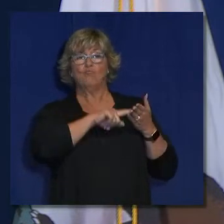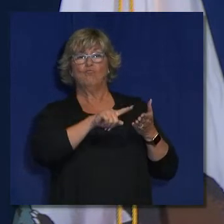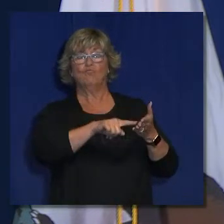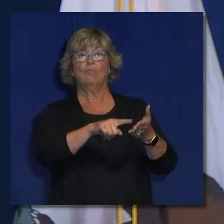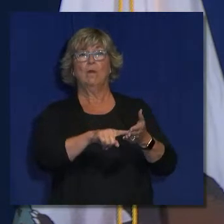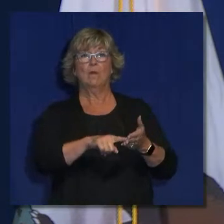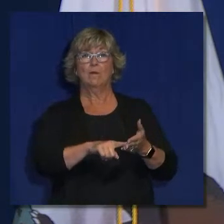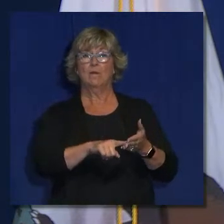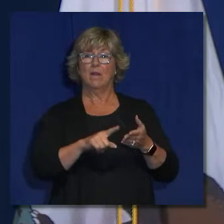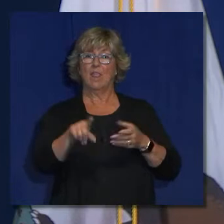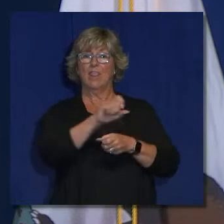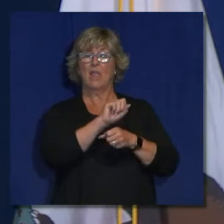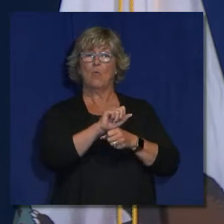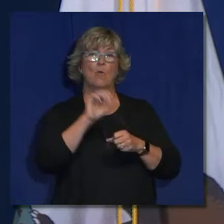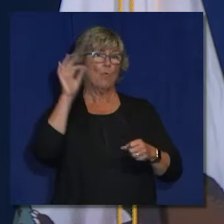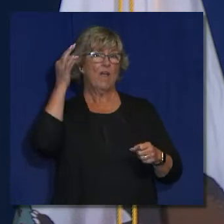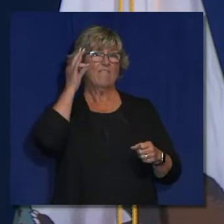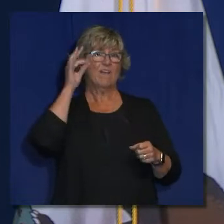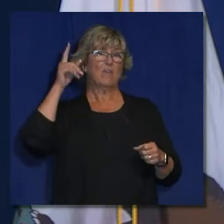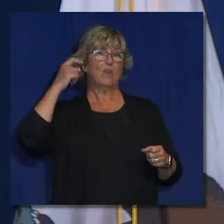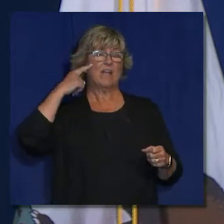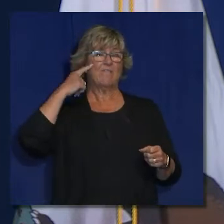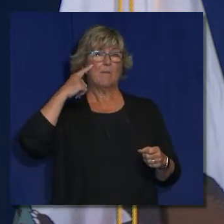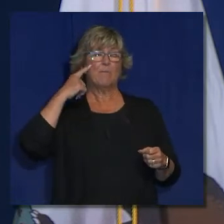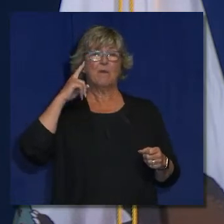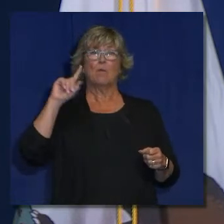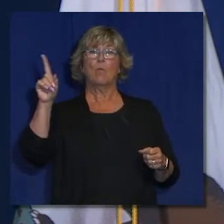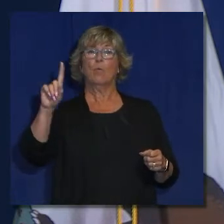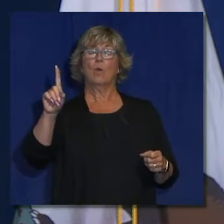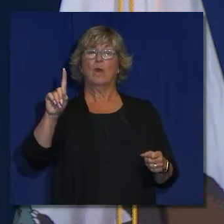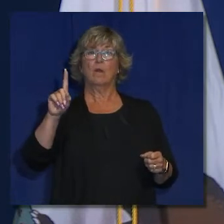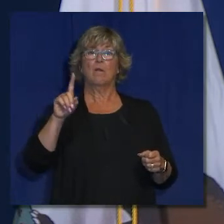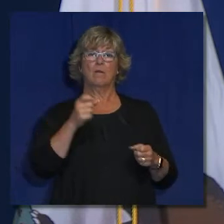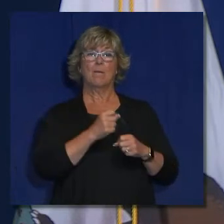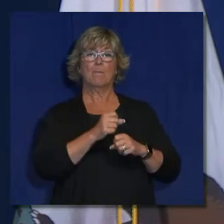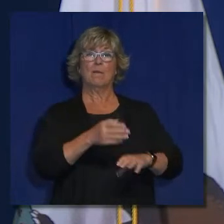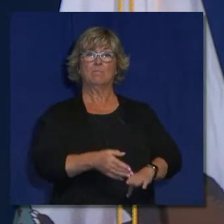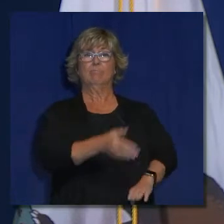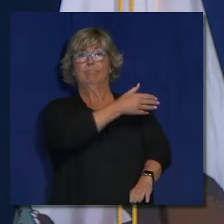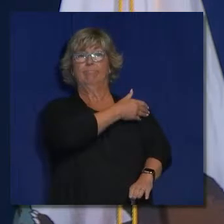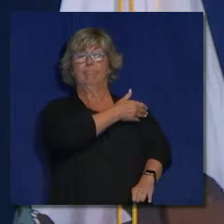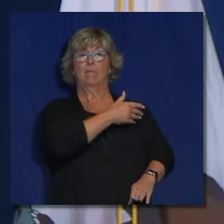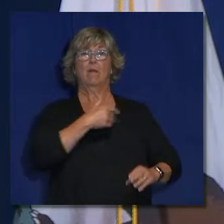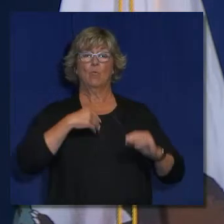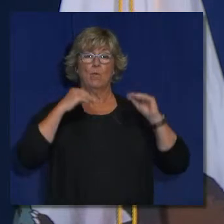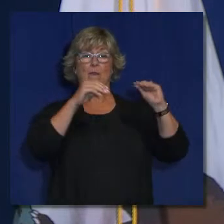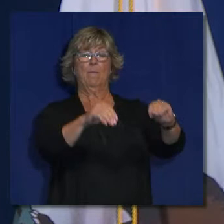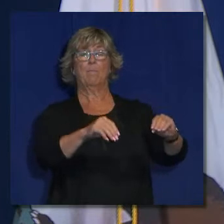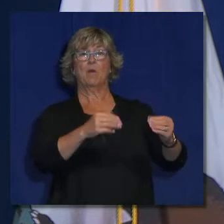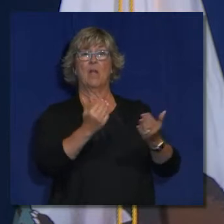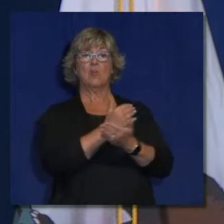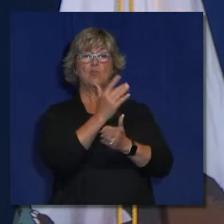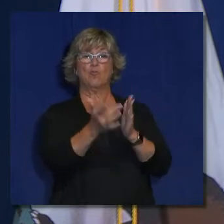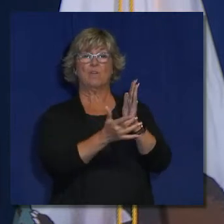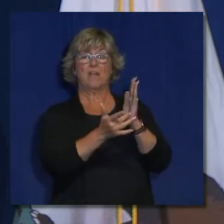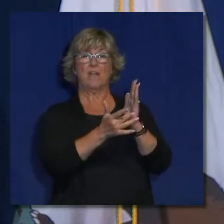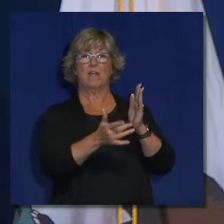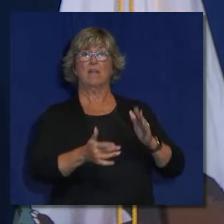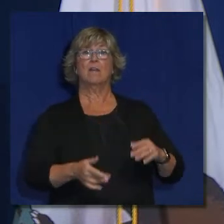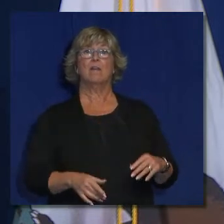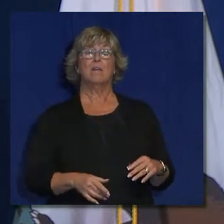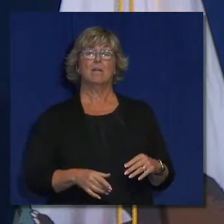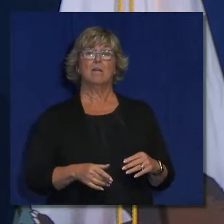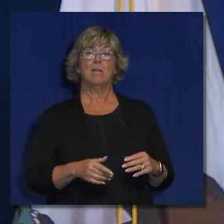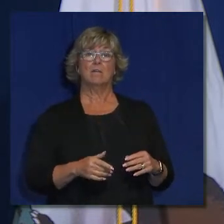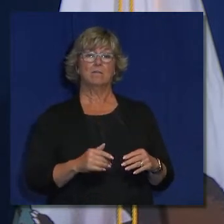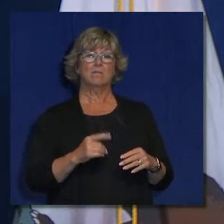think notably working with the federal government, and that's where we are making tremendous progress as well. We put a lot of new technology, the ID.me system.